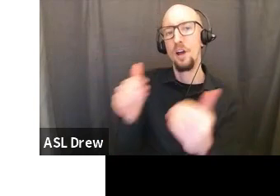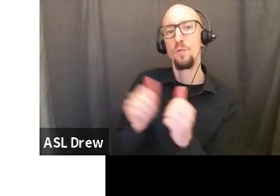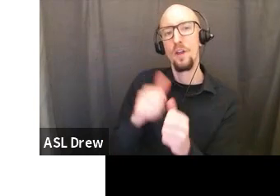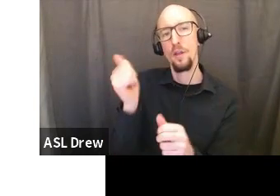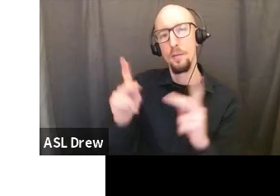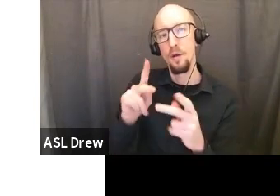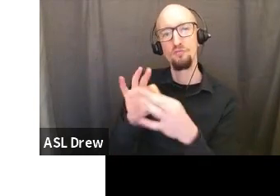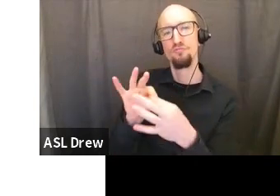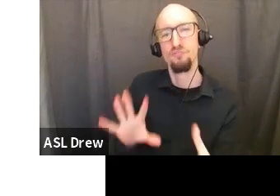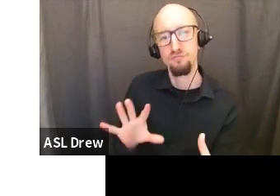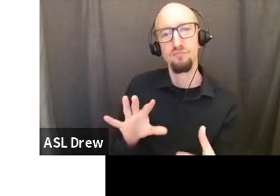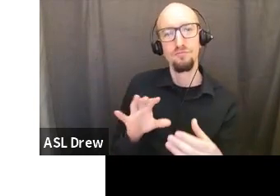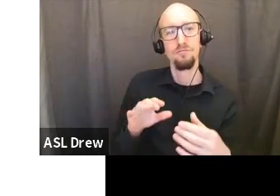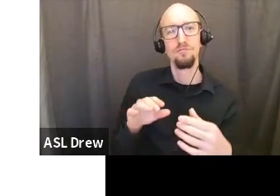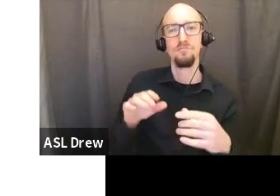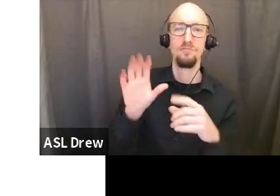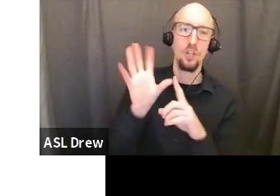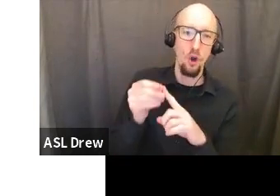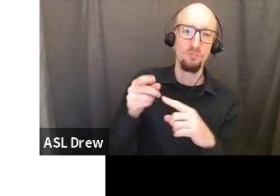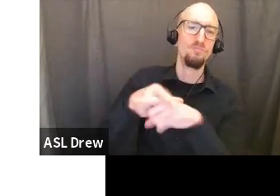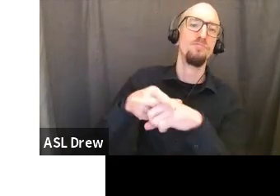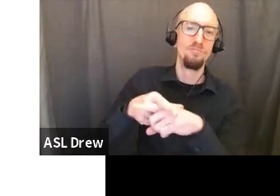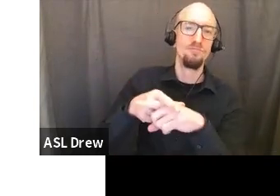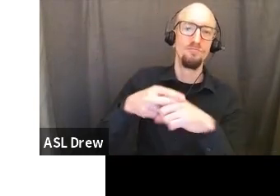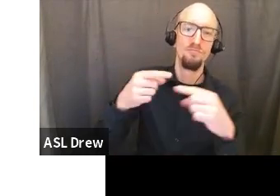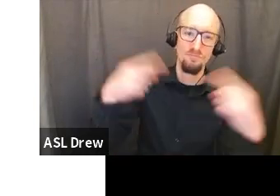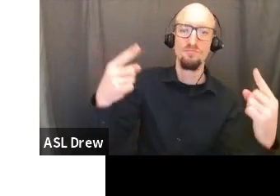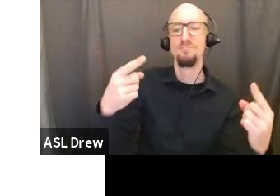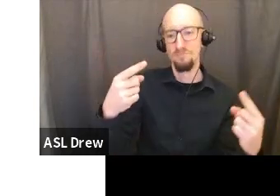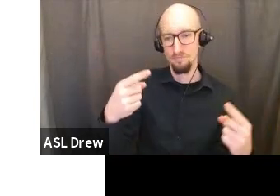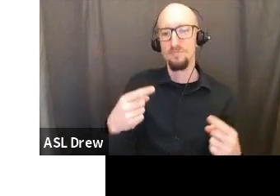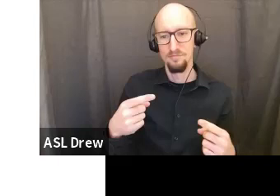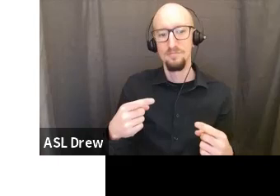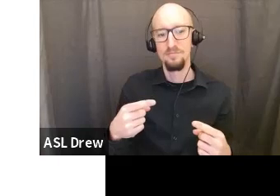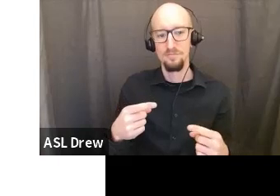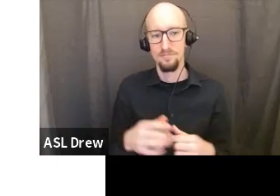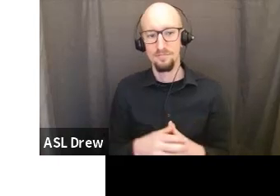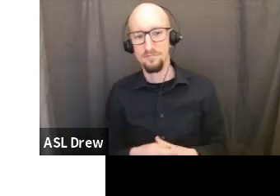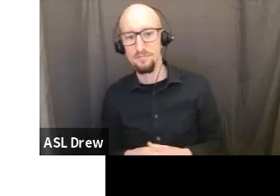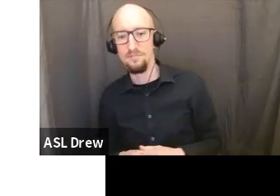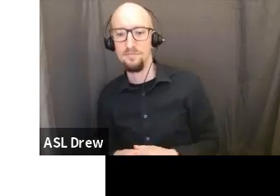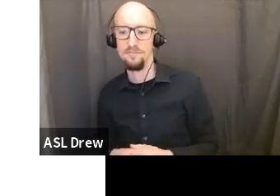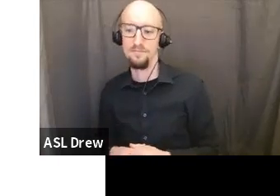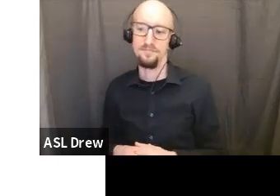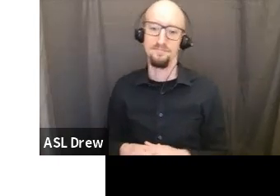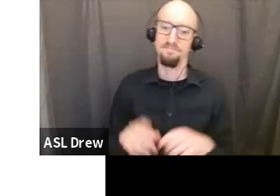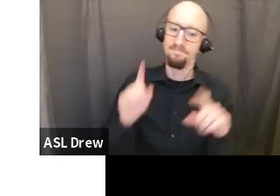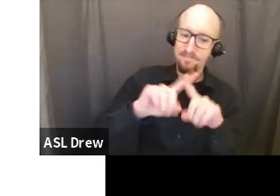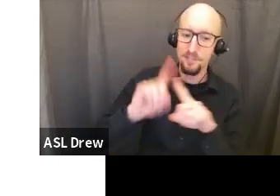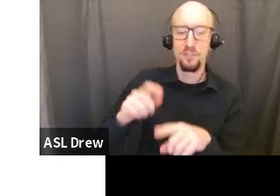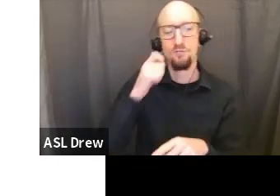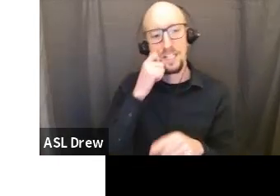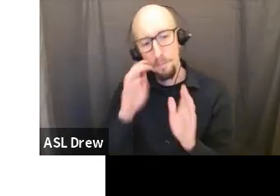inability to get along with people of different ethnic, racial, or economic